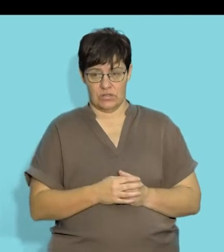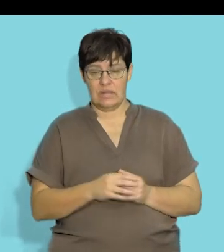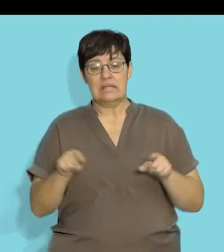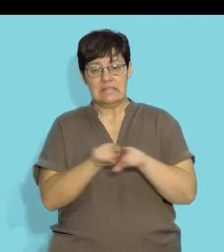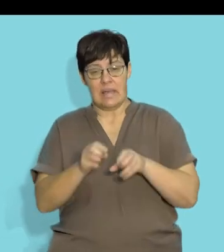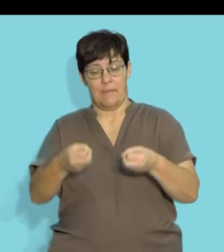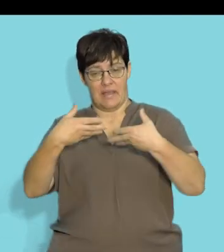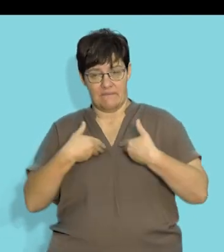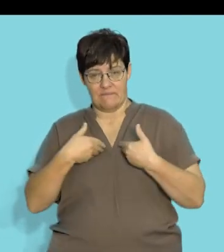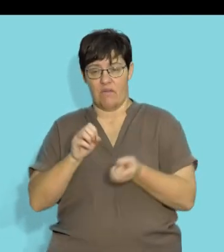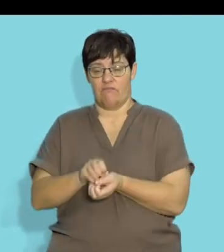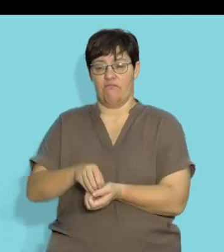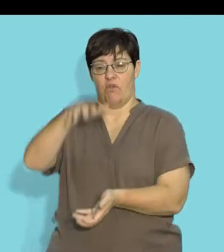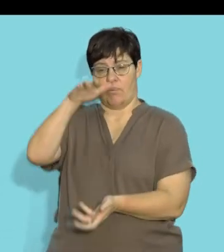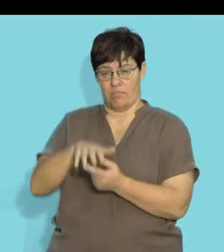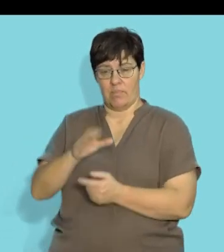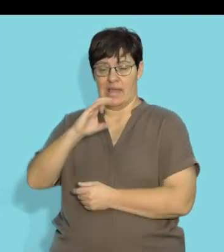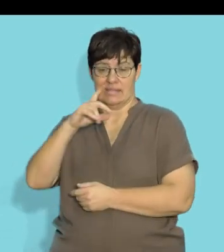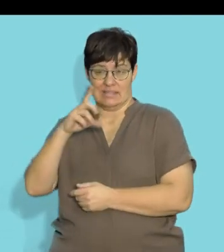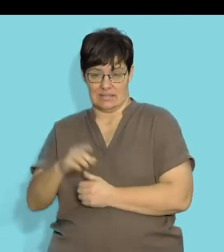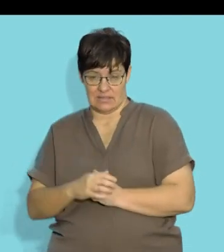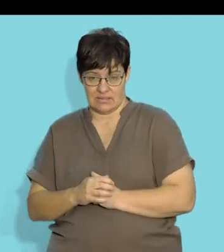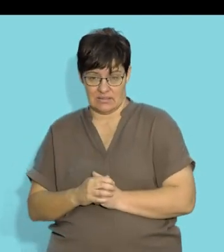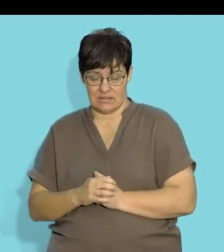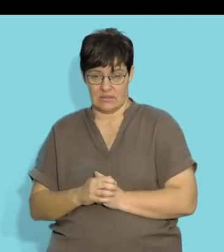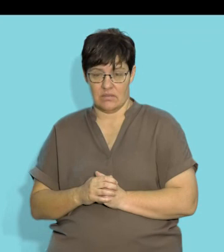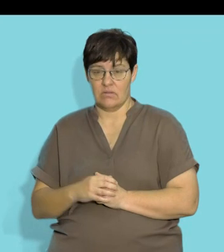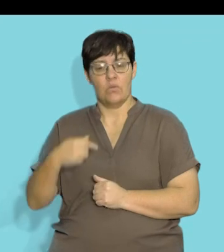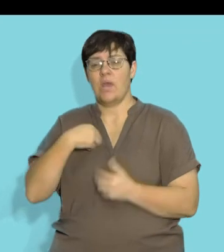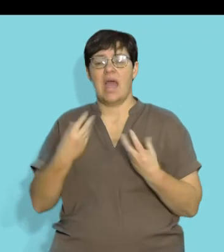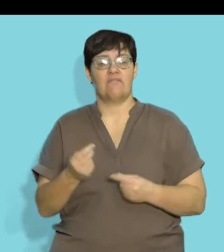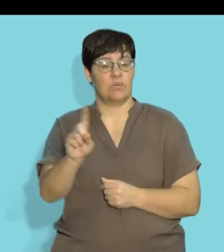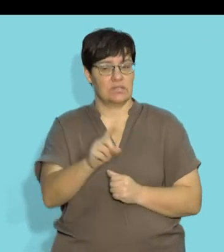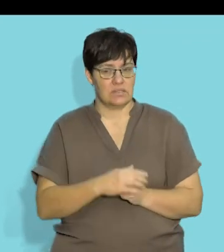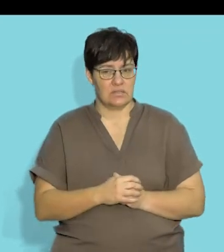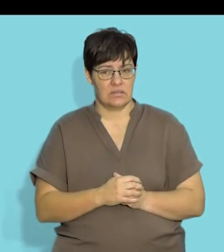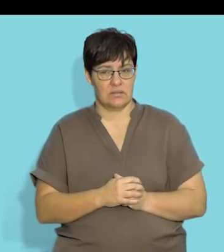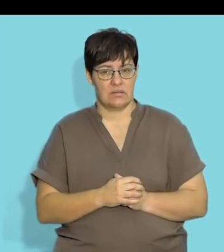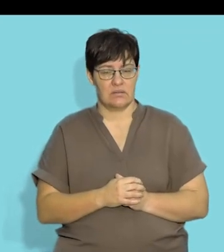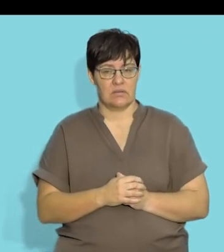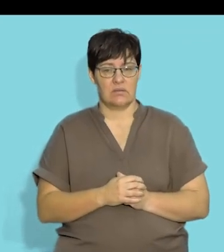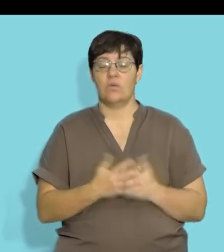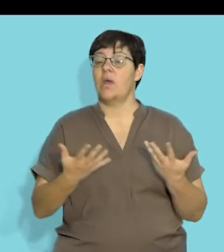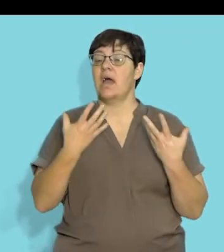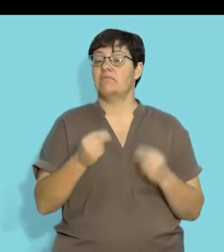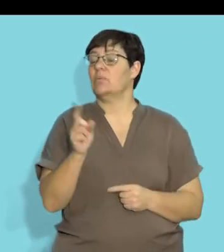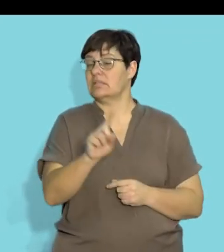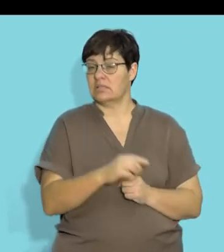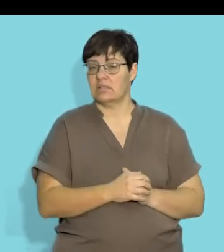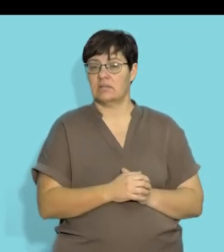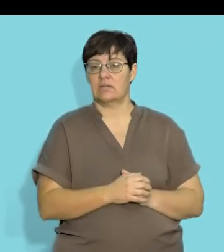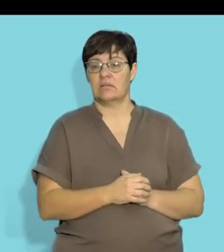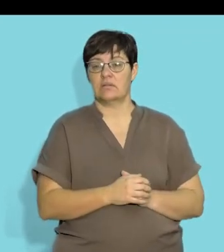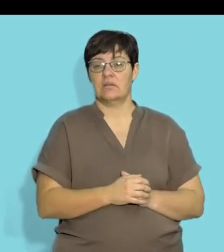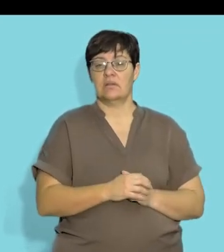also given the volume of the acid. So in this case, what do we have? We have a case of saying, okay, we've